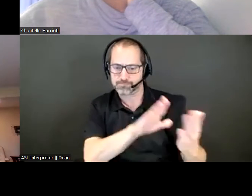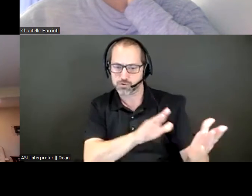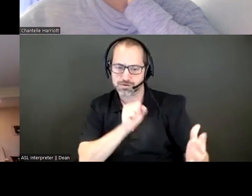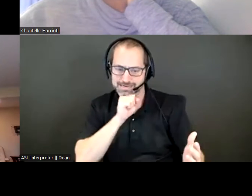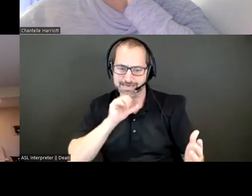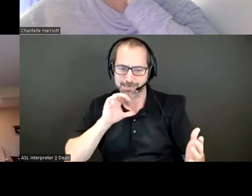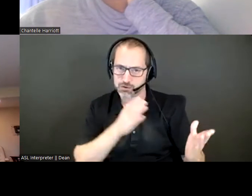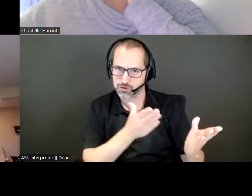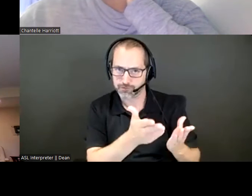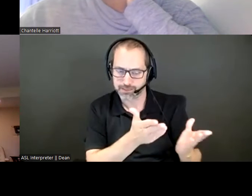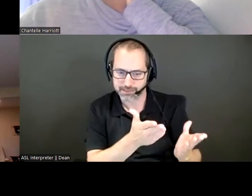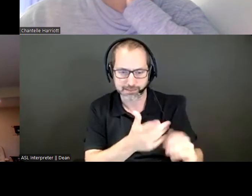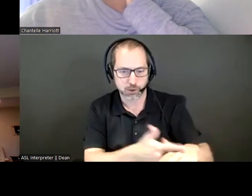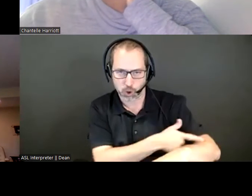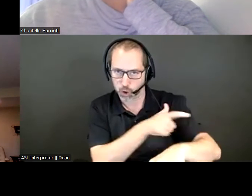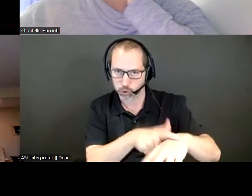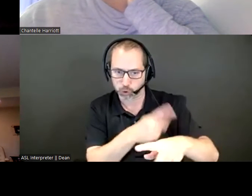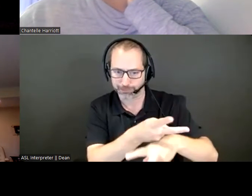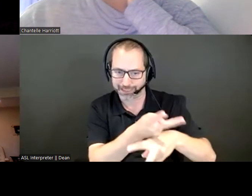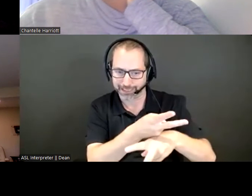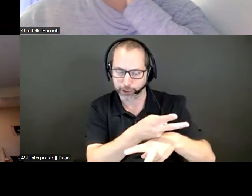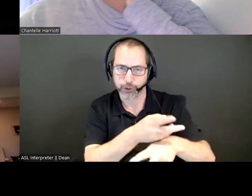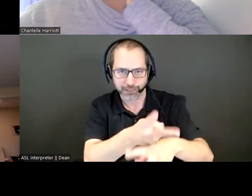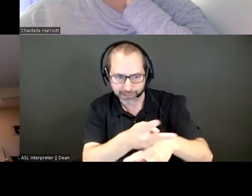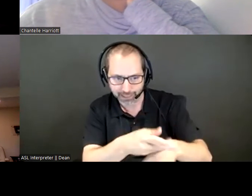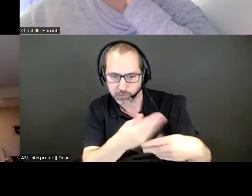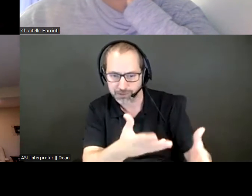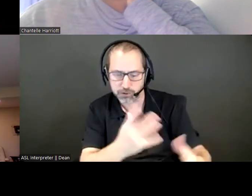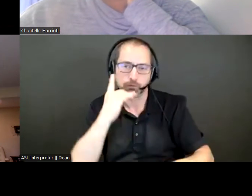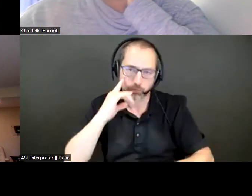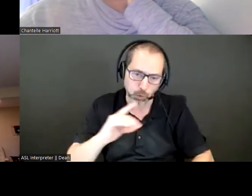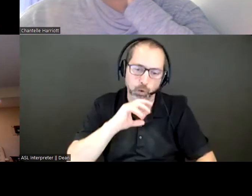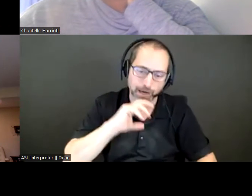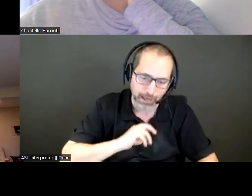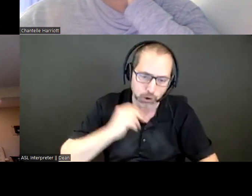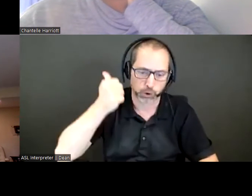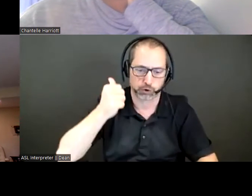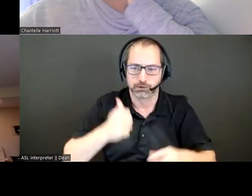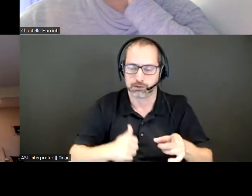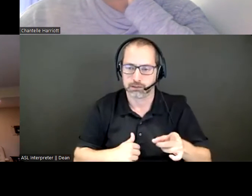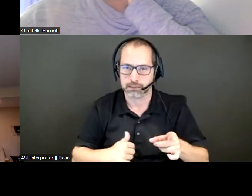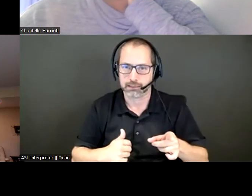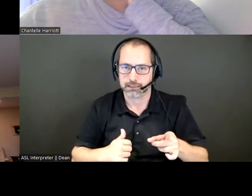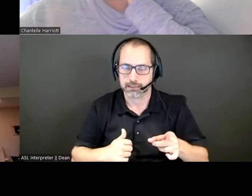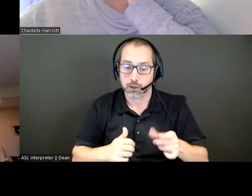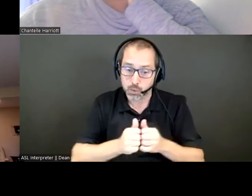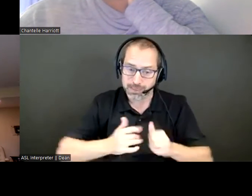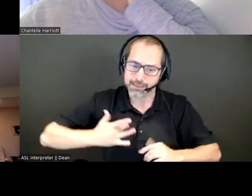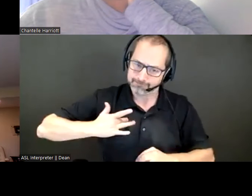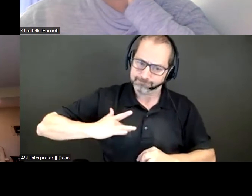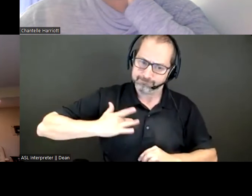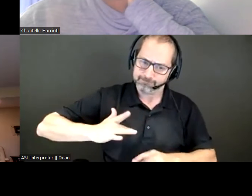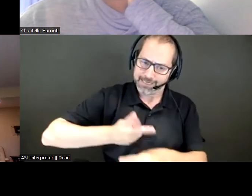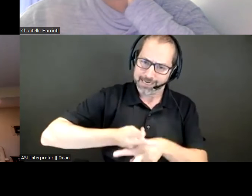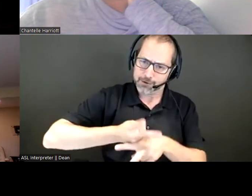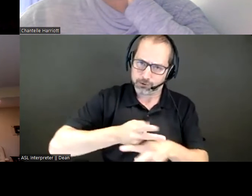services, long-term care provision for elders in a sensitive way. So they need